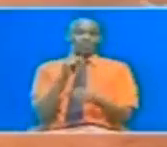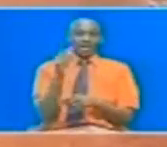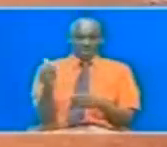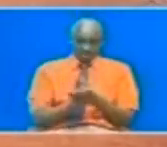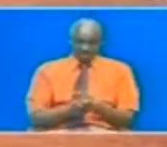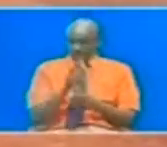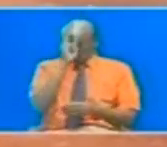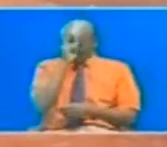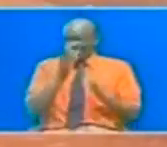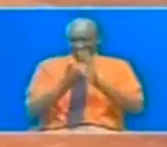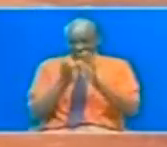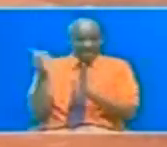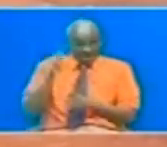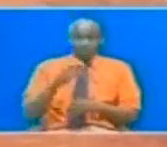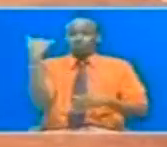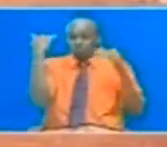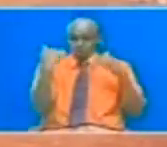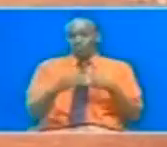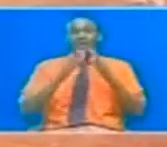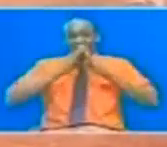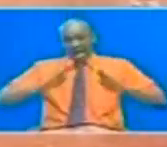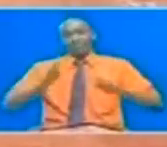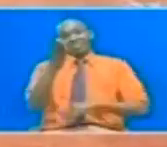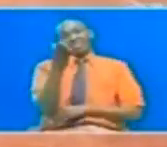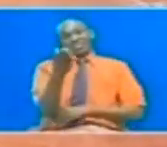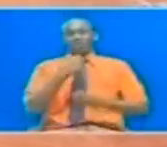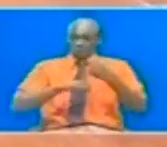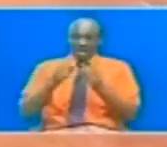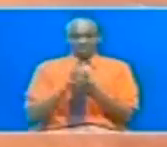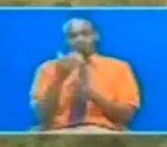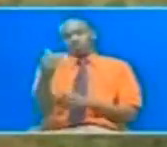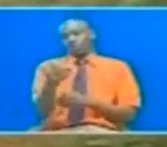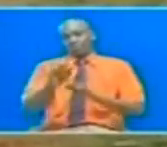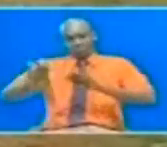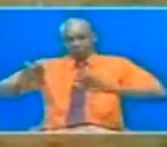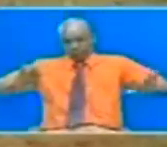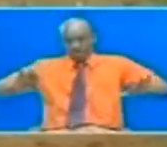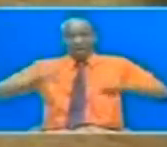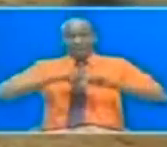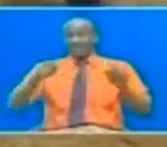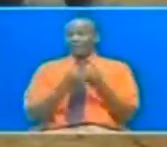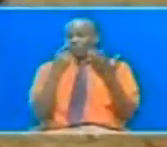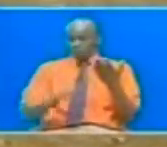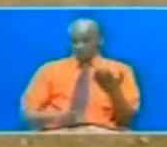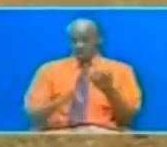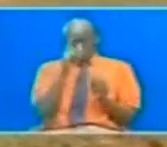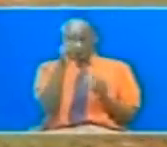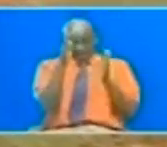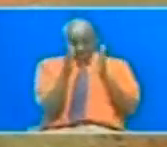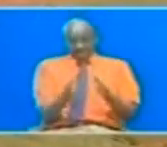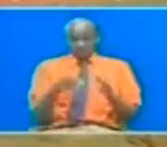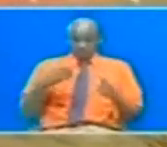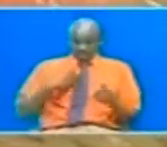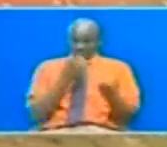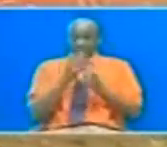police responded quickly to try and disperse the people and act as a buffer between them. A trader said to have been fleeing the